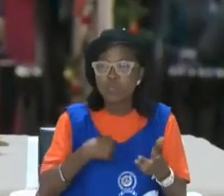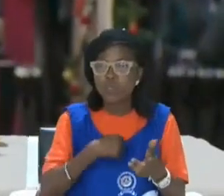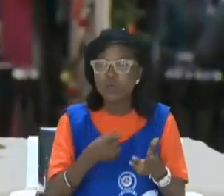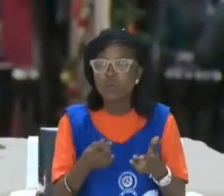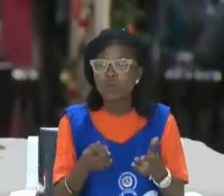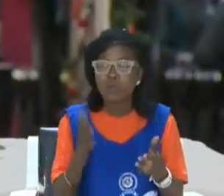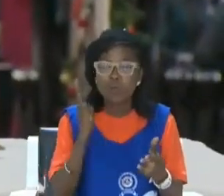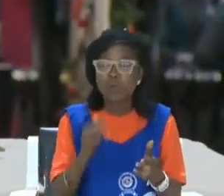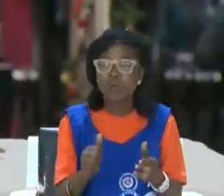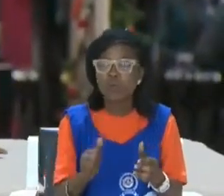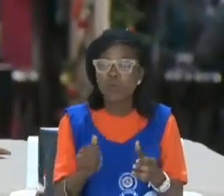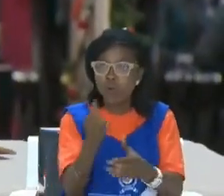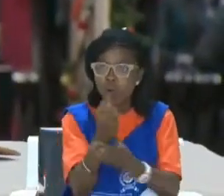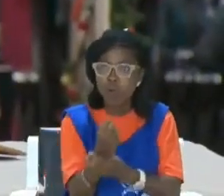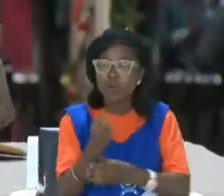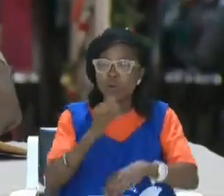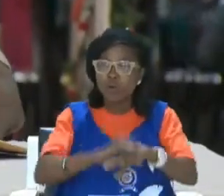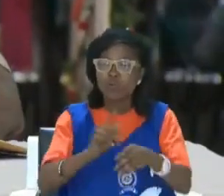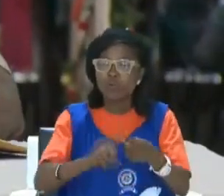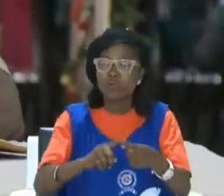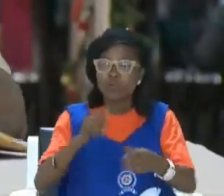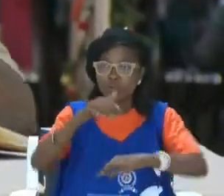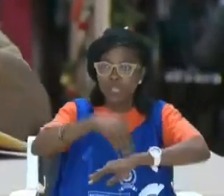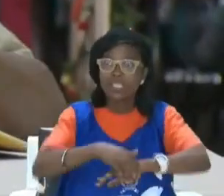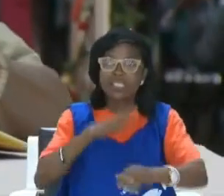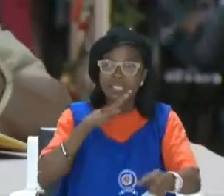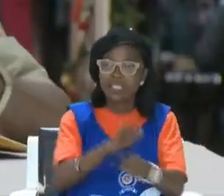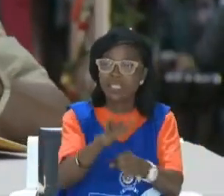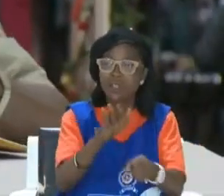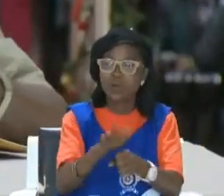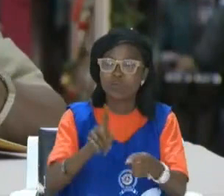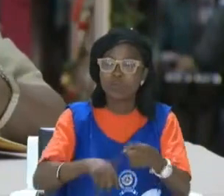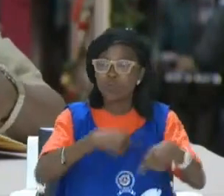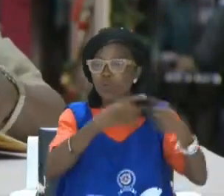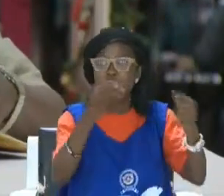that should be enough to go home rejoicing.